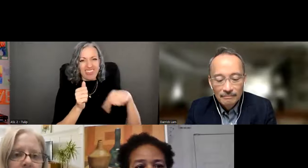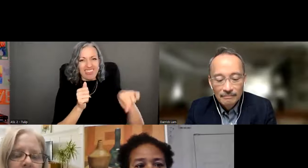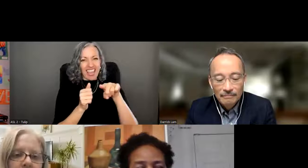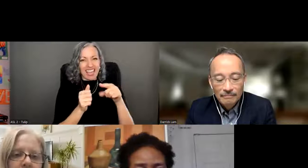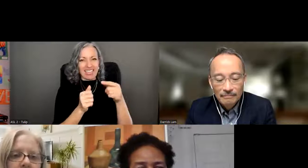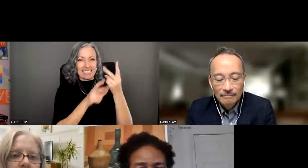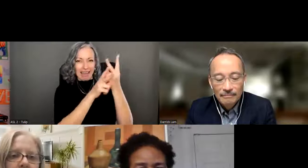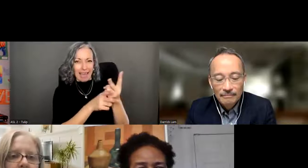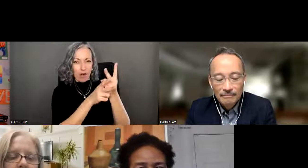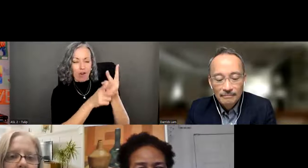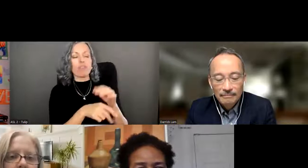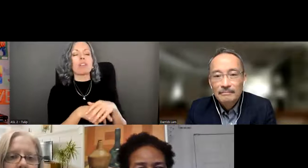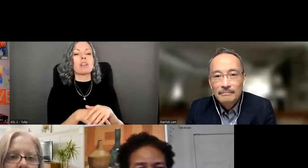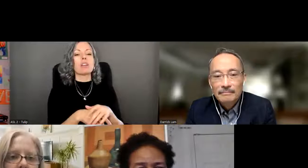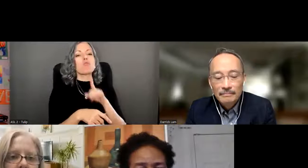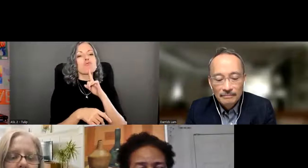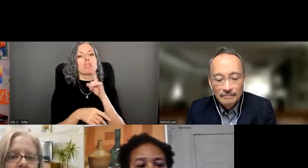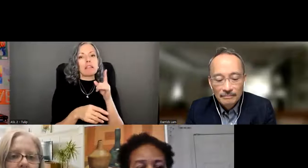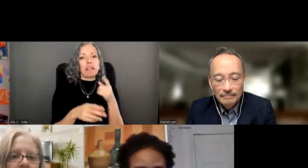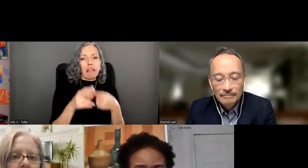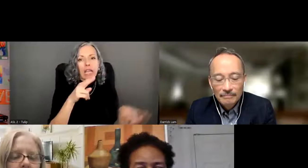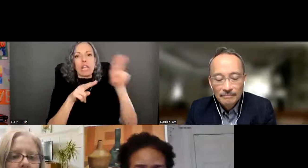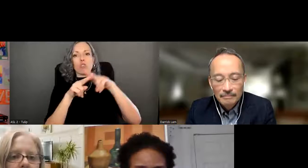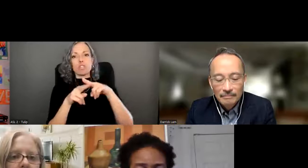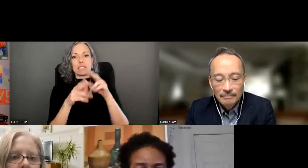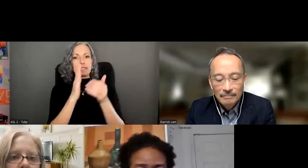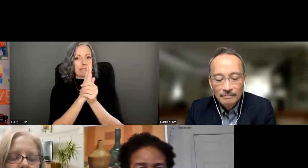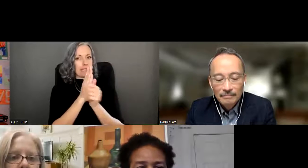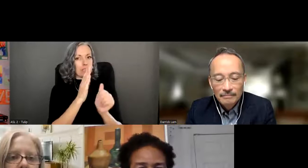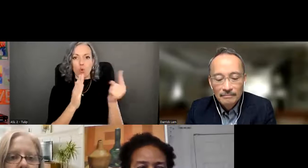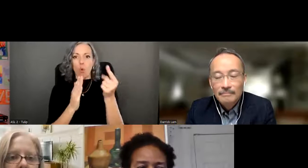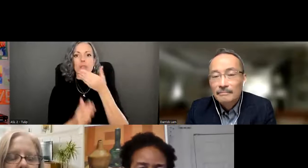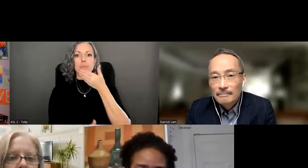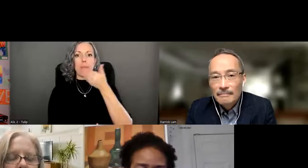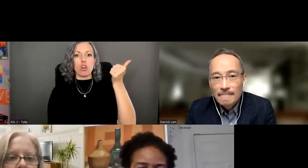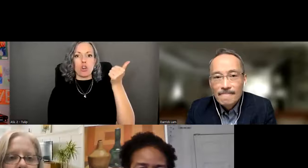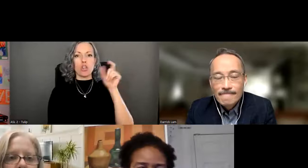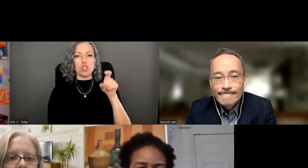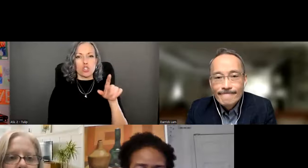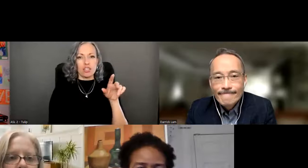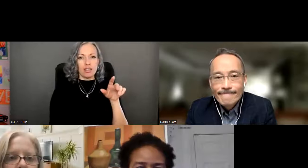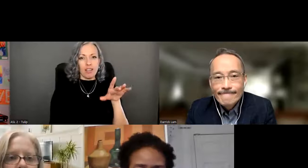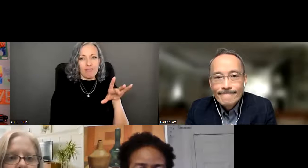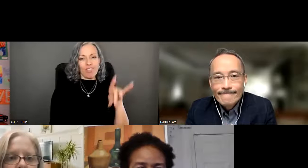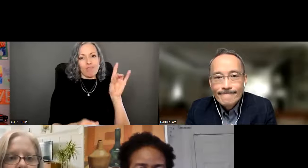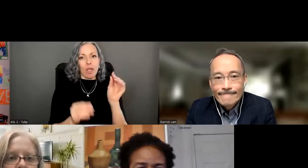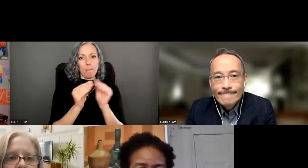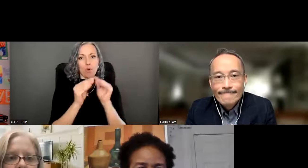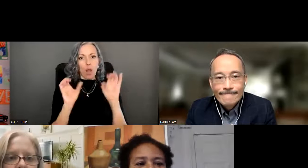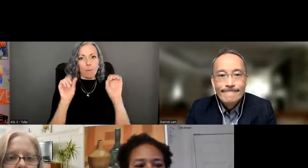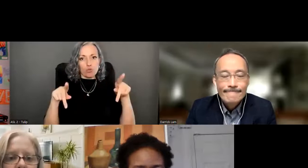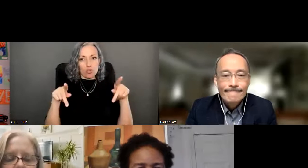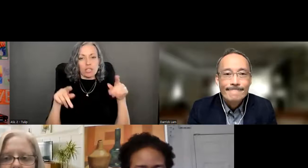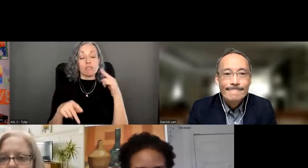for, but to equip with more skills and abilities is always better. And we should find more opportunities to do it for sure.